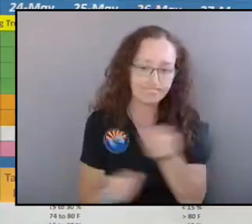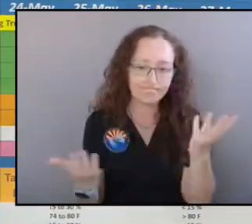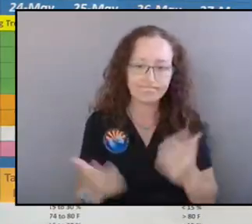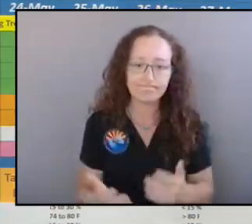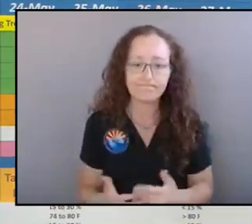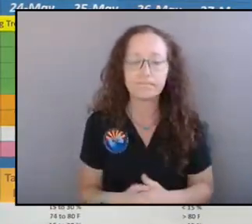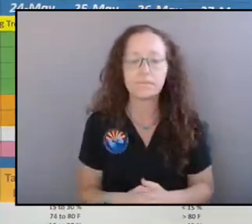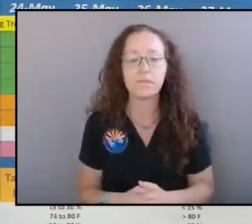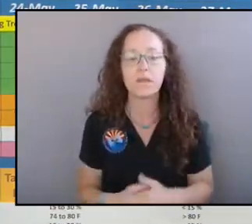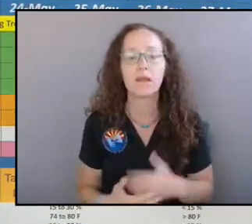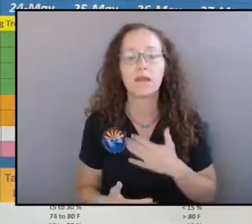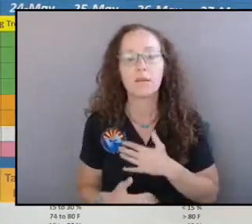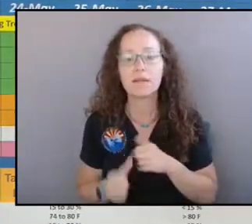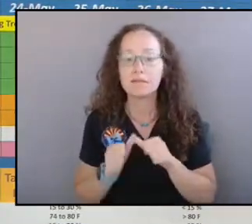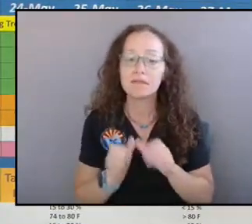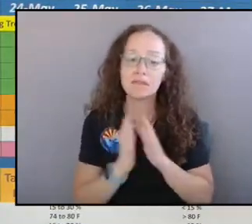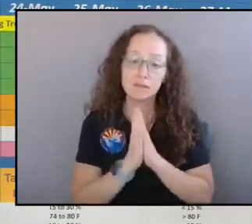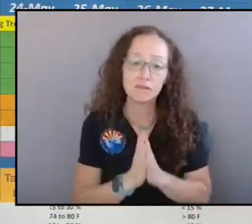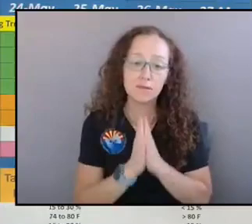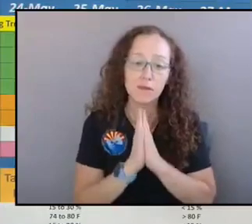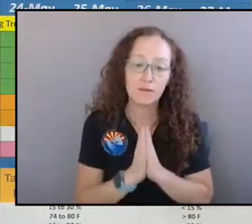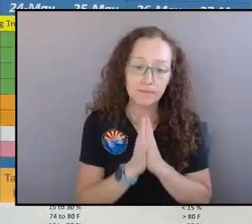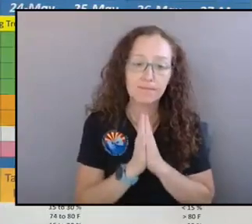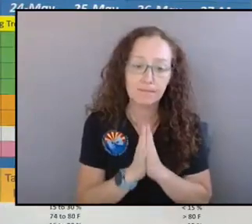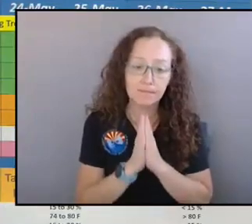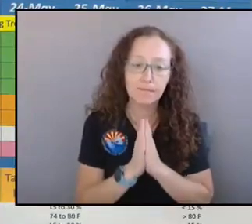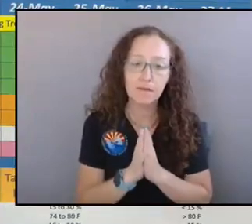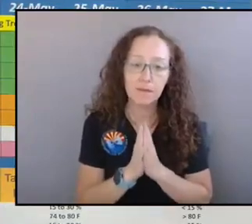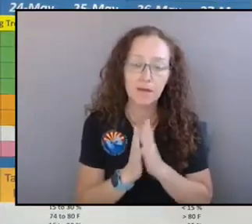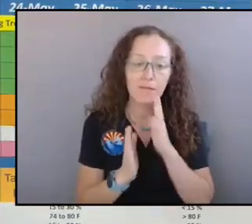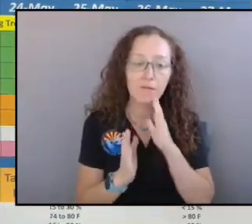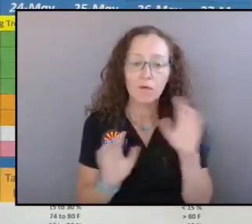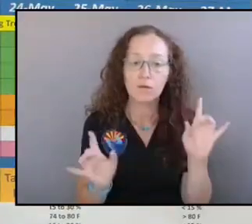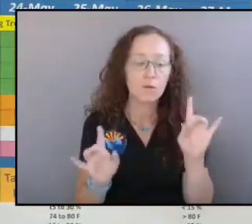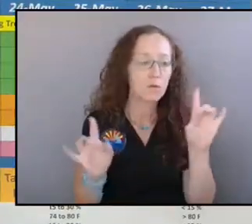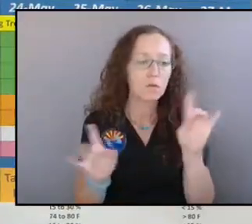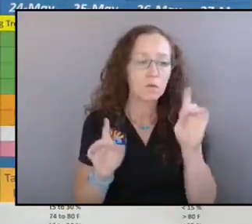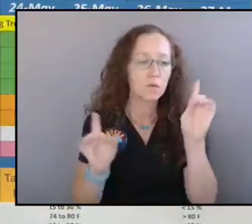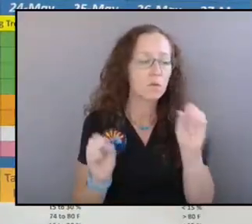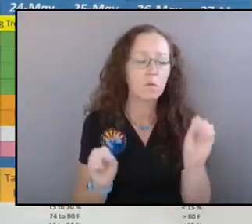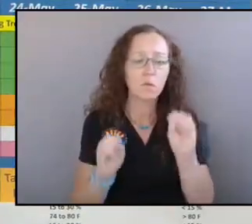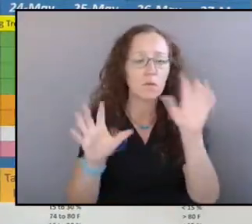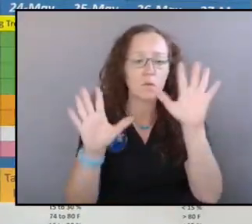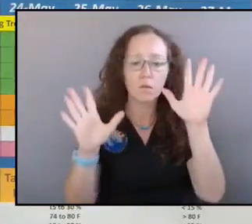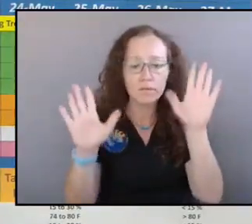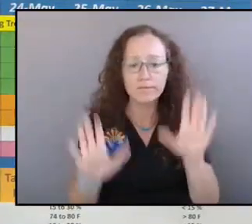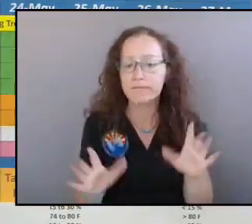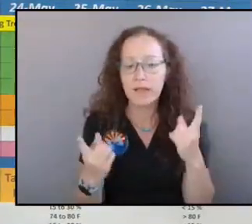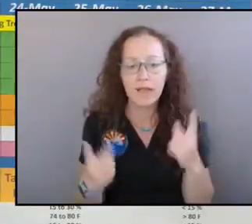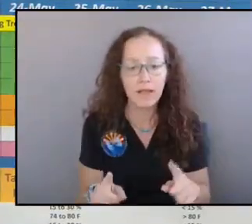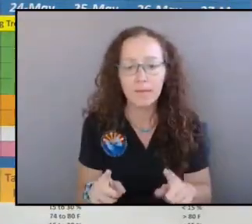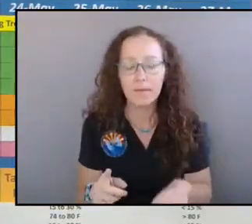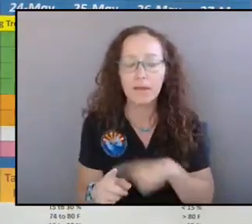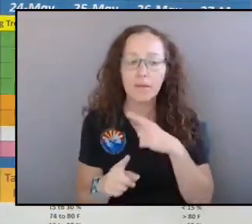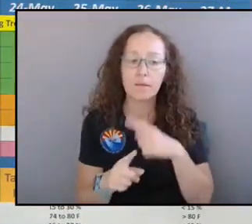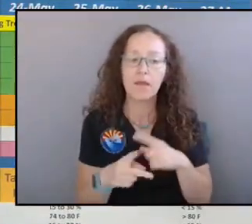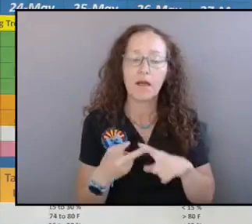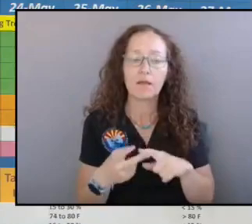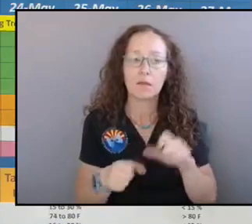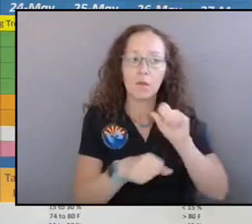Please continue to pray for miracles coupled with the work that's going on in the air and